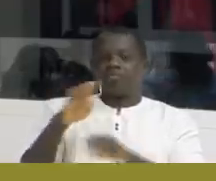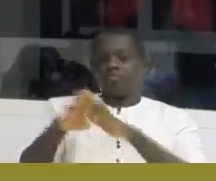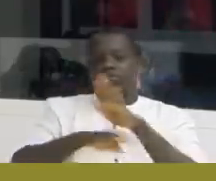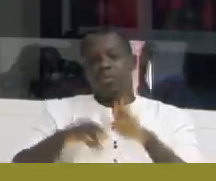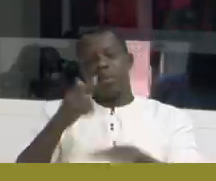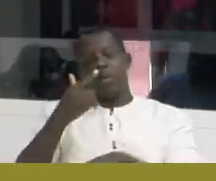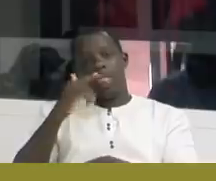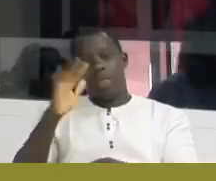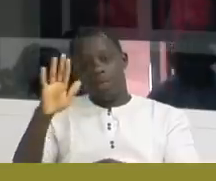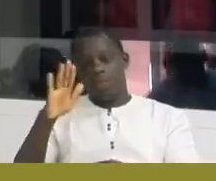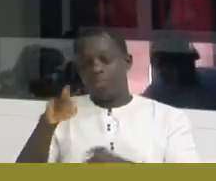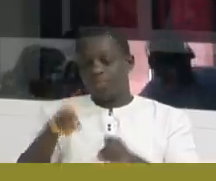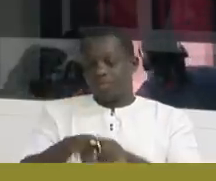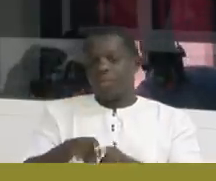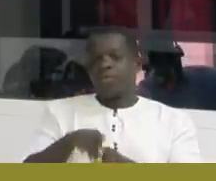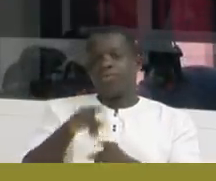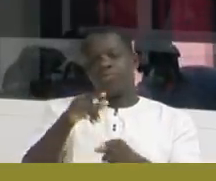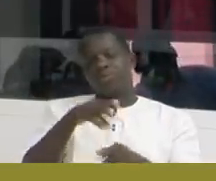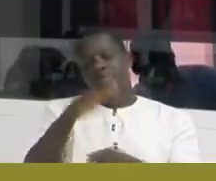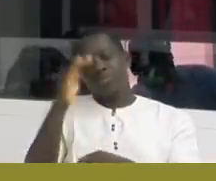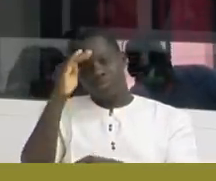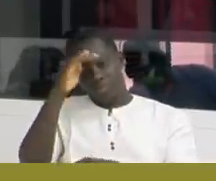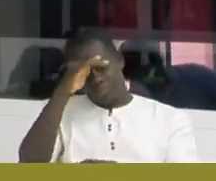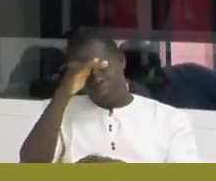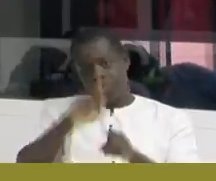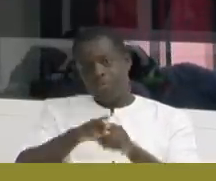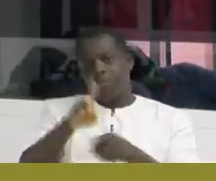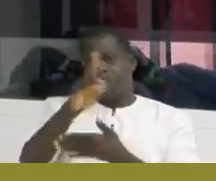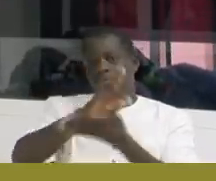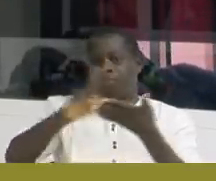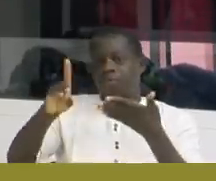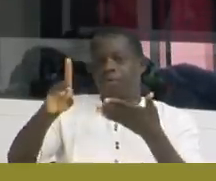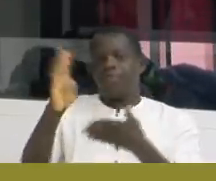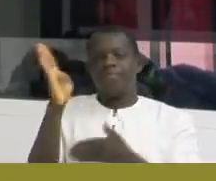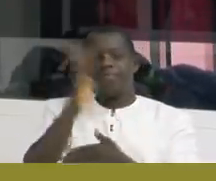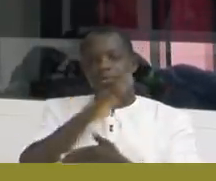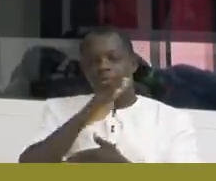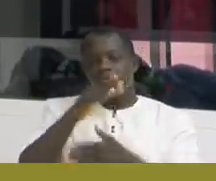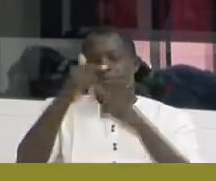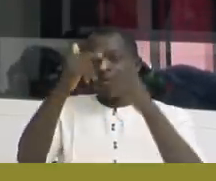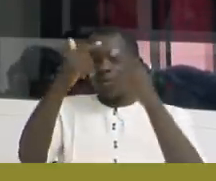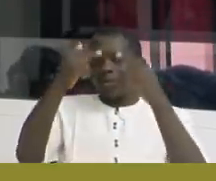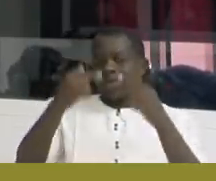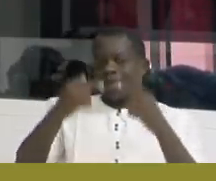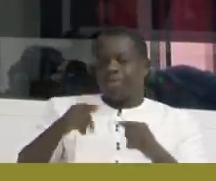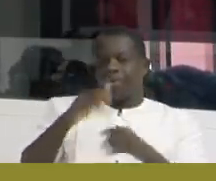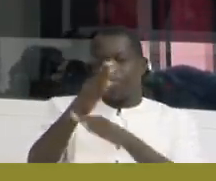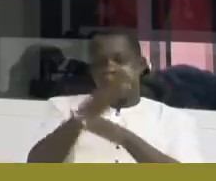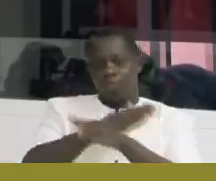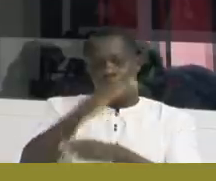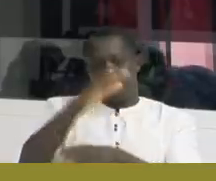to provide false testimony to the Truth Commission. You understand that, sir? Yes, sir, I do.